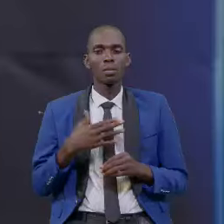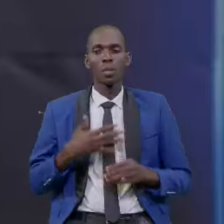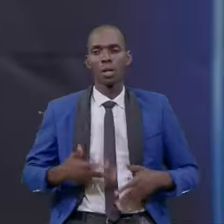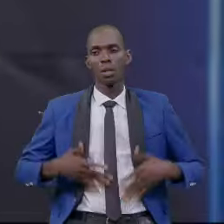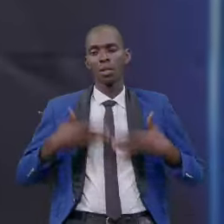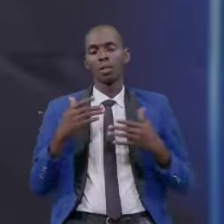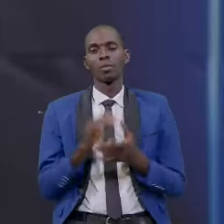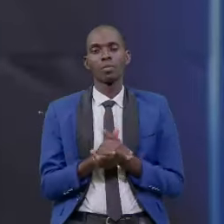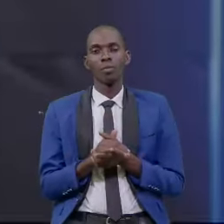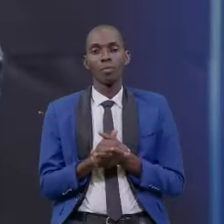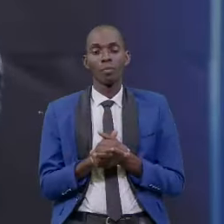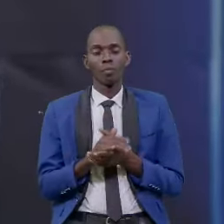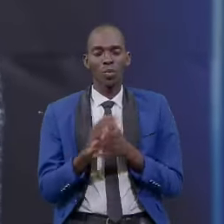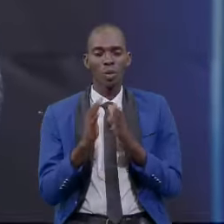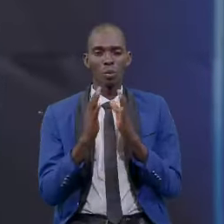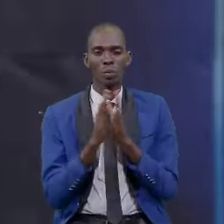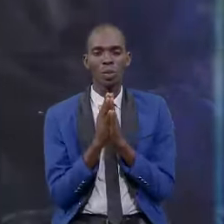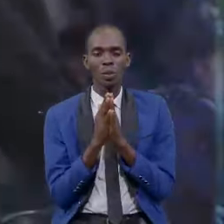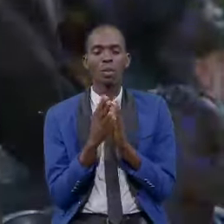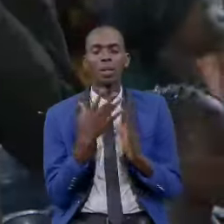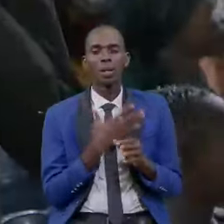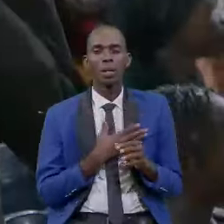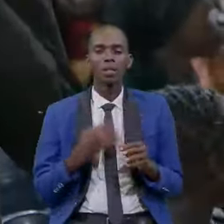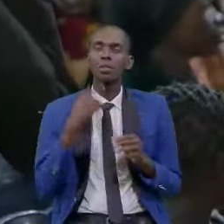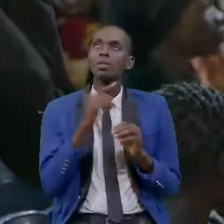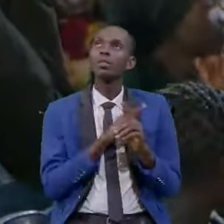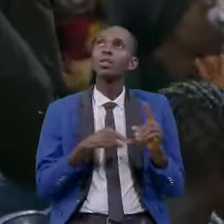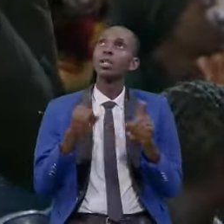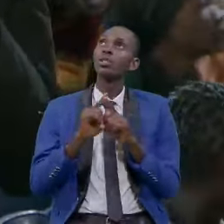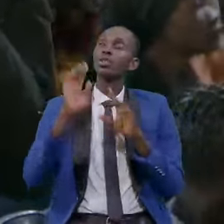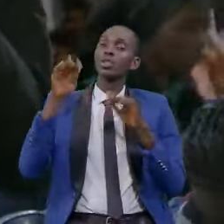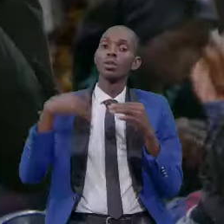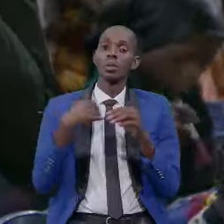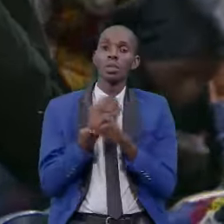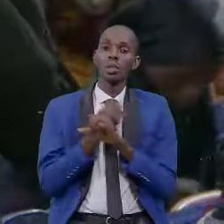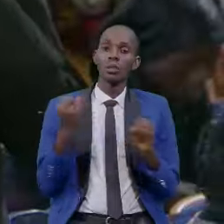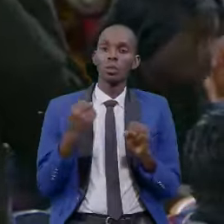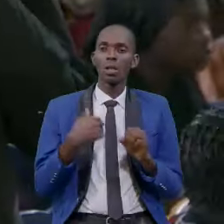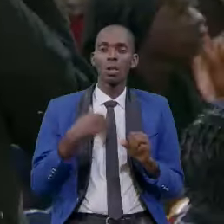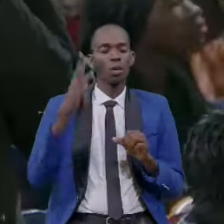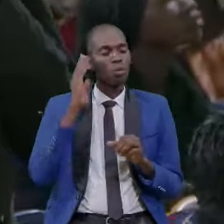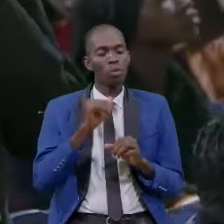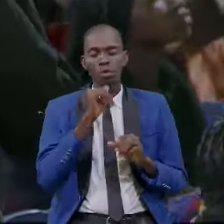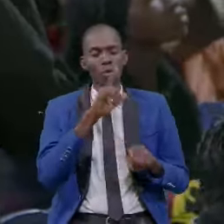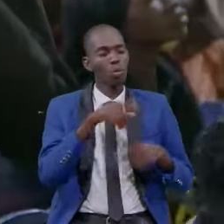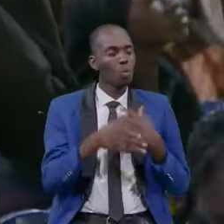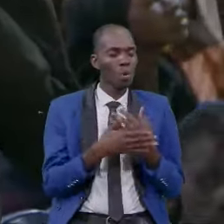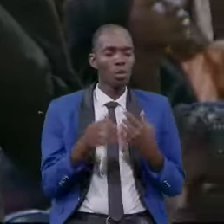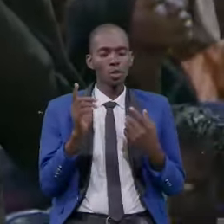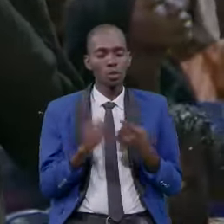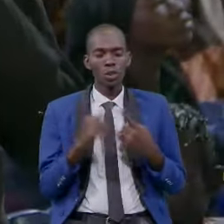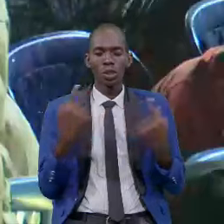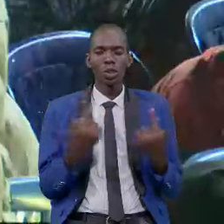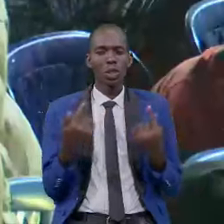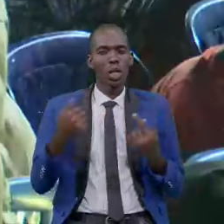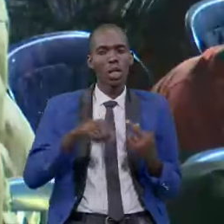you give me the grace and the salvation, I will not go back into them anymore. And the Lord will take you